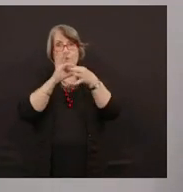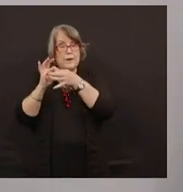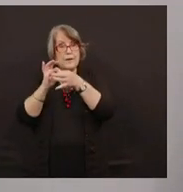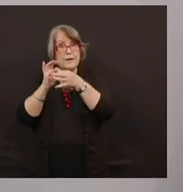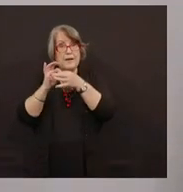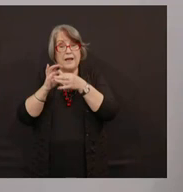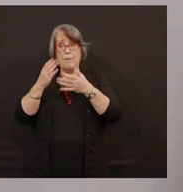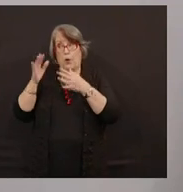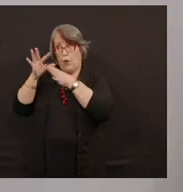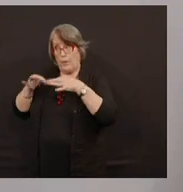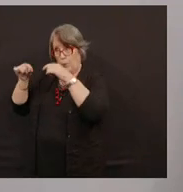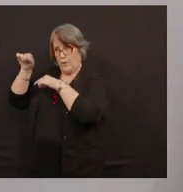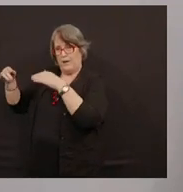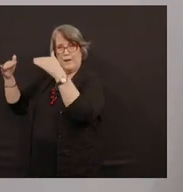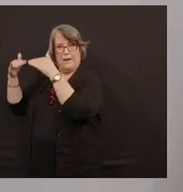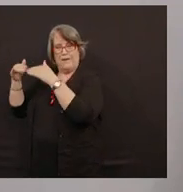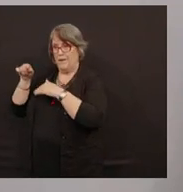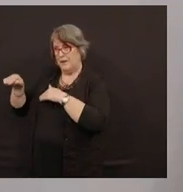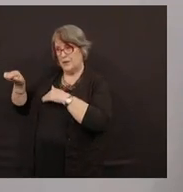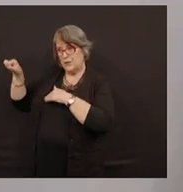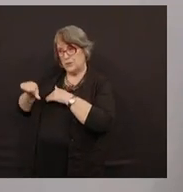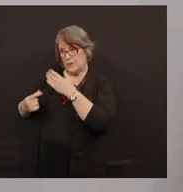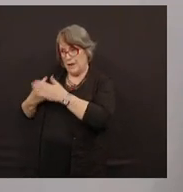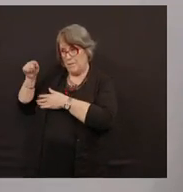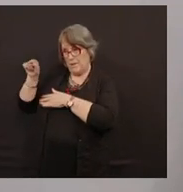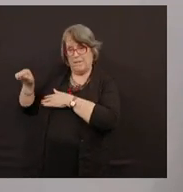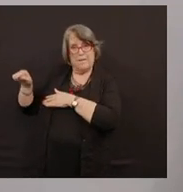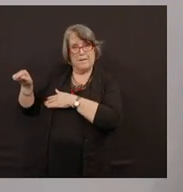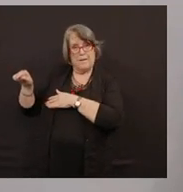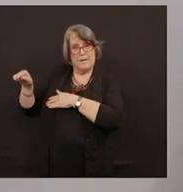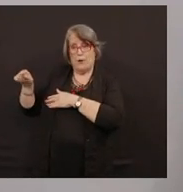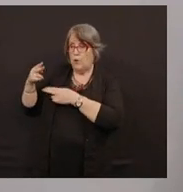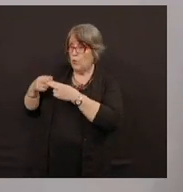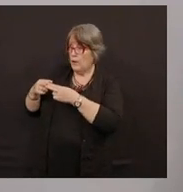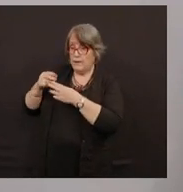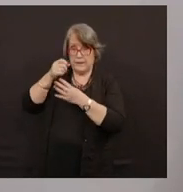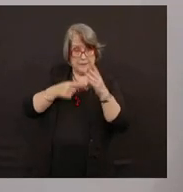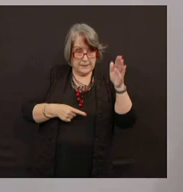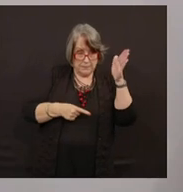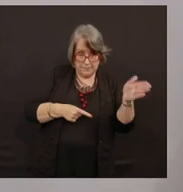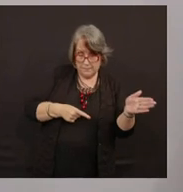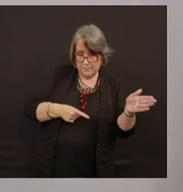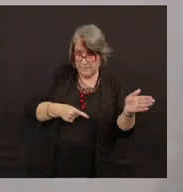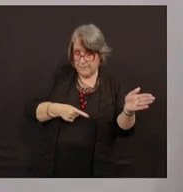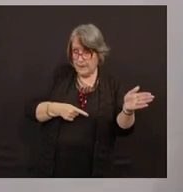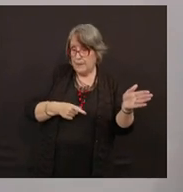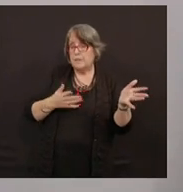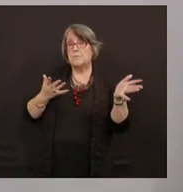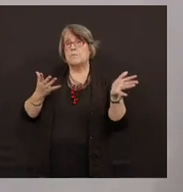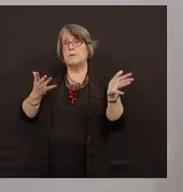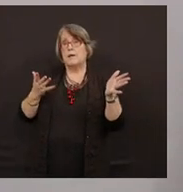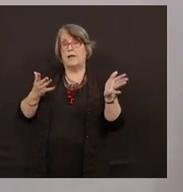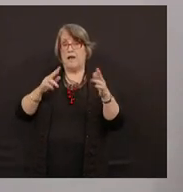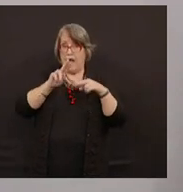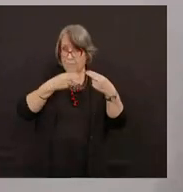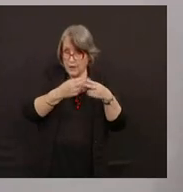the organisational level, there are things that need to happen between people with disability in organisations and